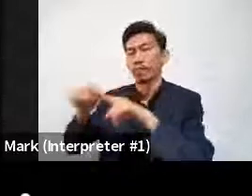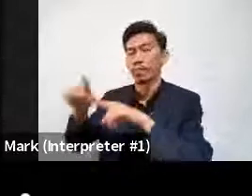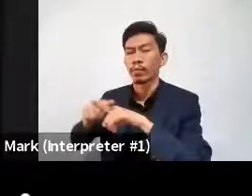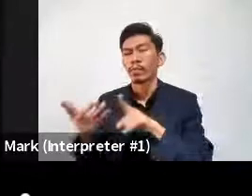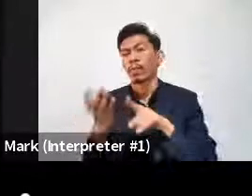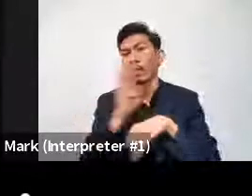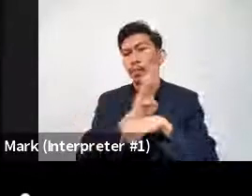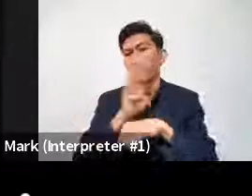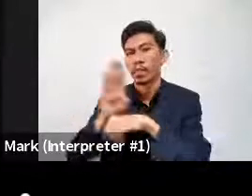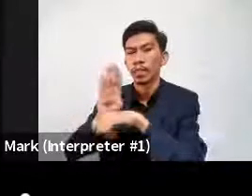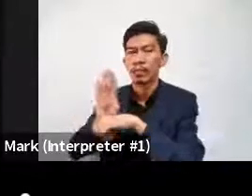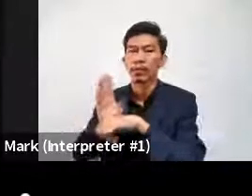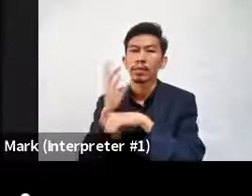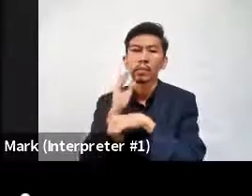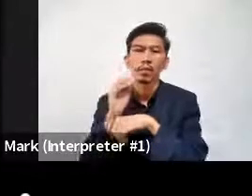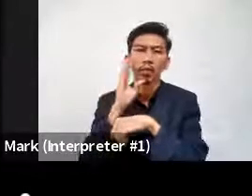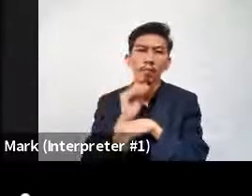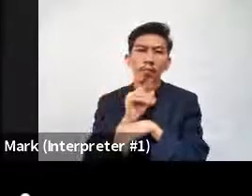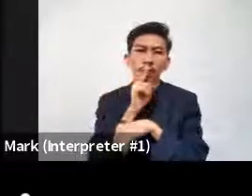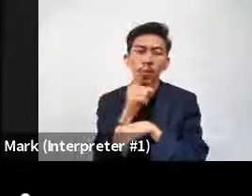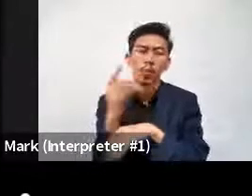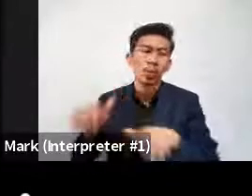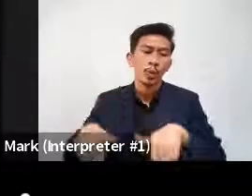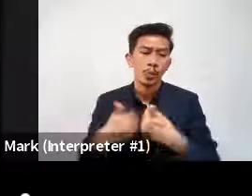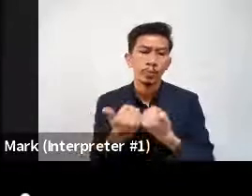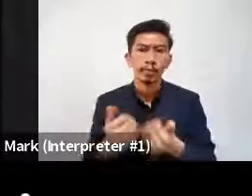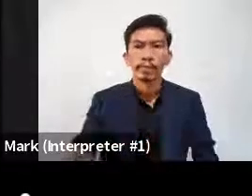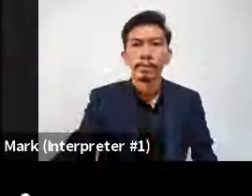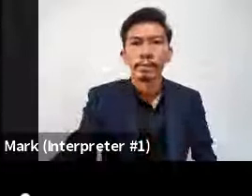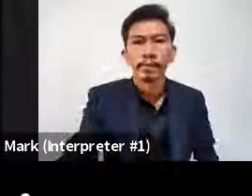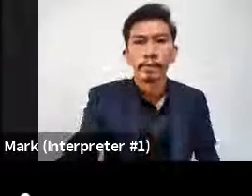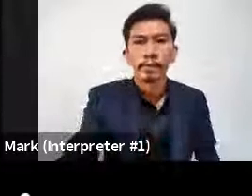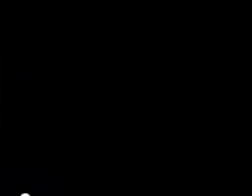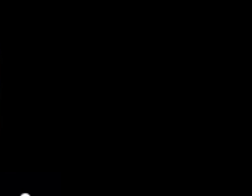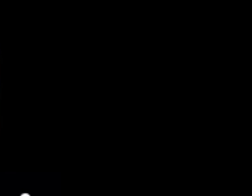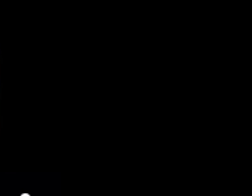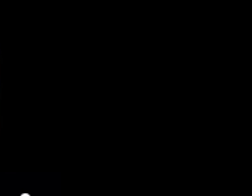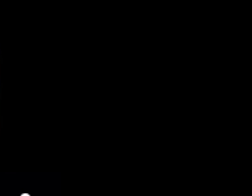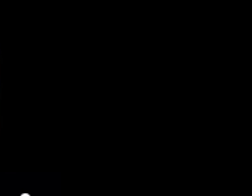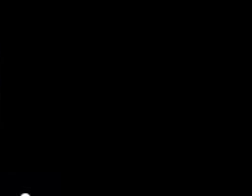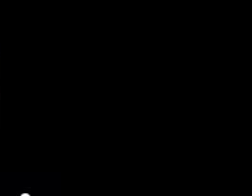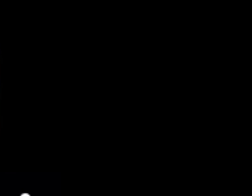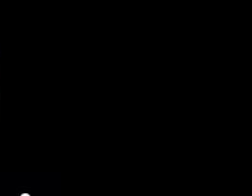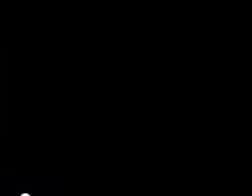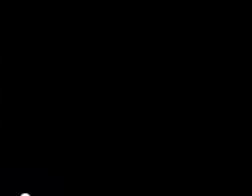manufacturing are experiencing serious challenges. Over 2 million employees were displaced during the first 5 weeks of